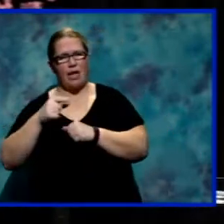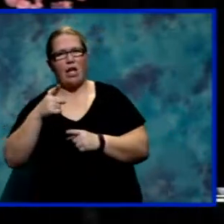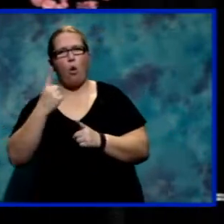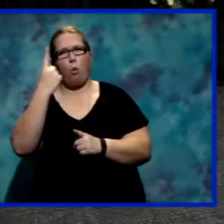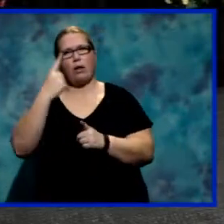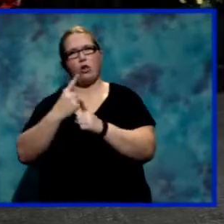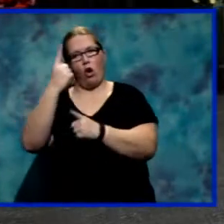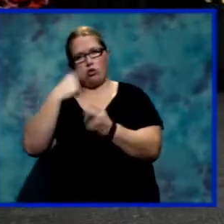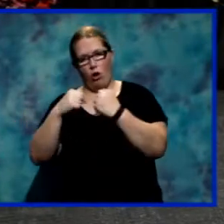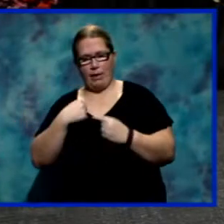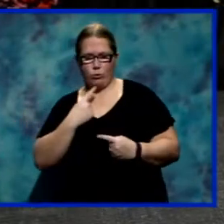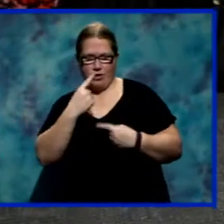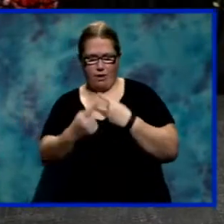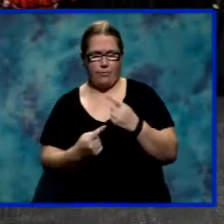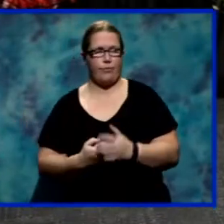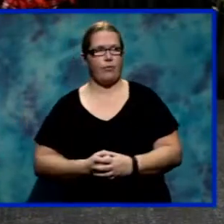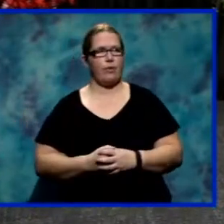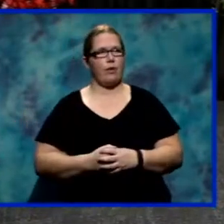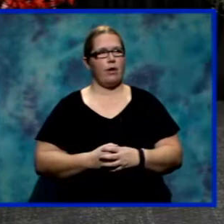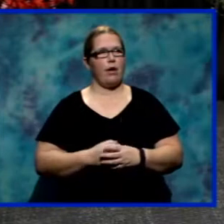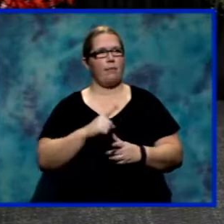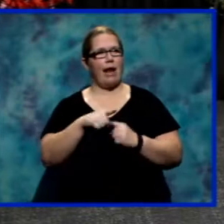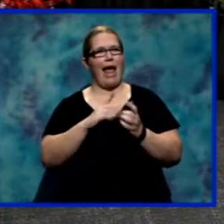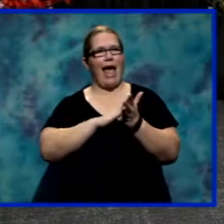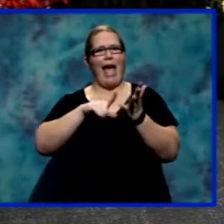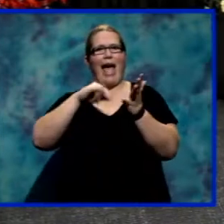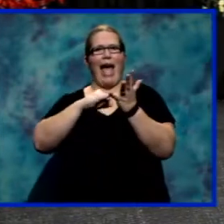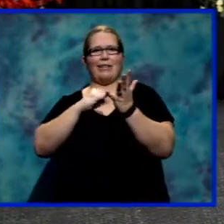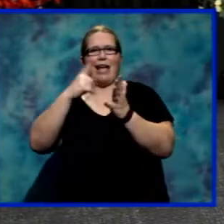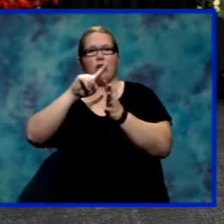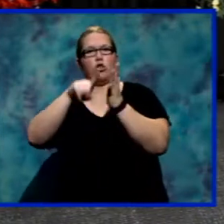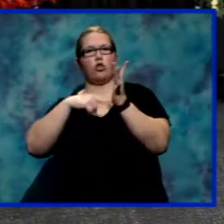you know this story about Huss and Jerome. Huss was born in